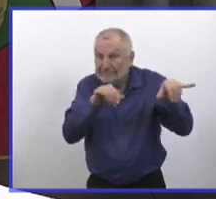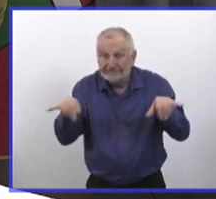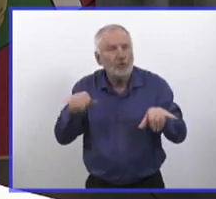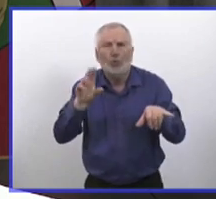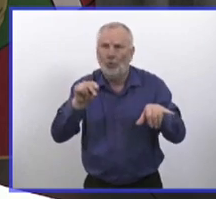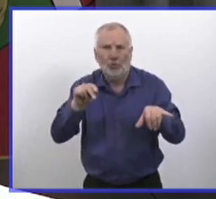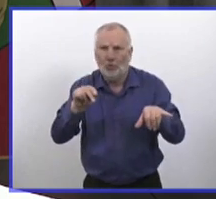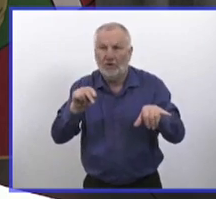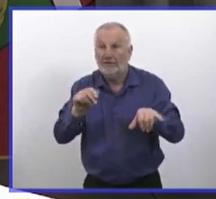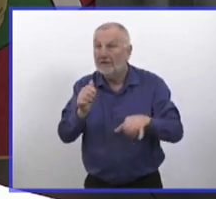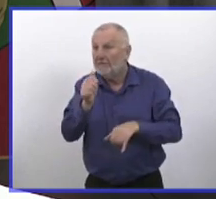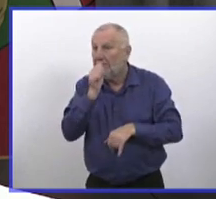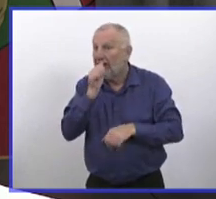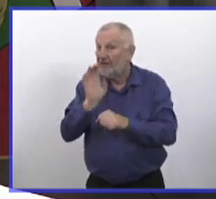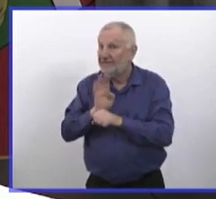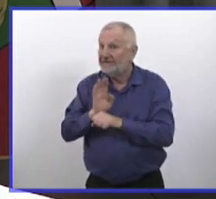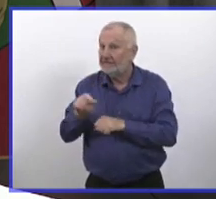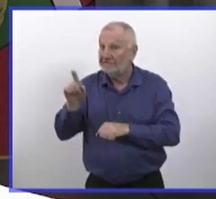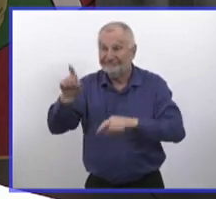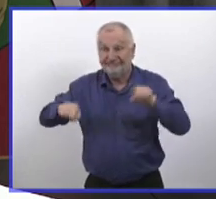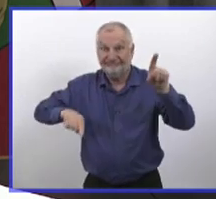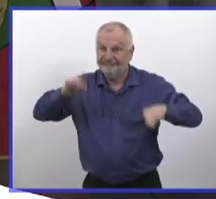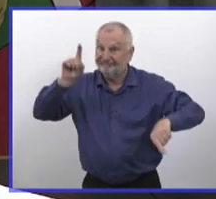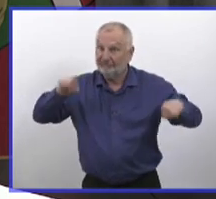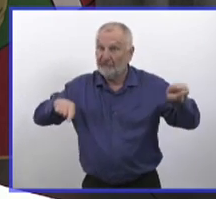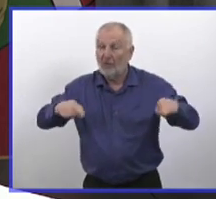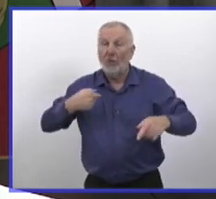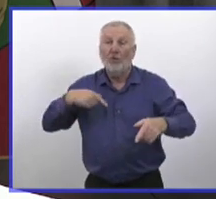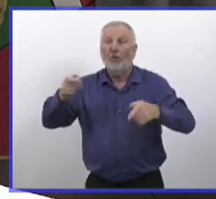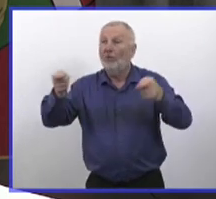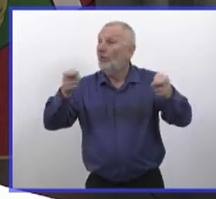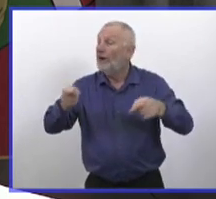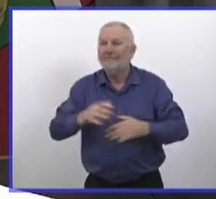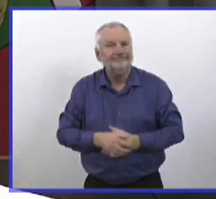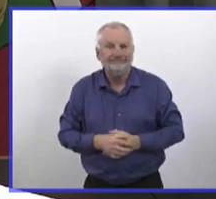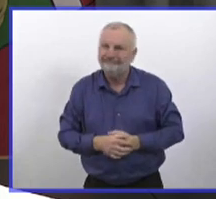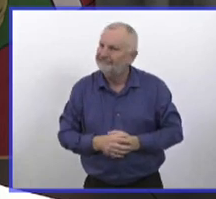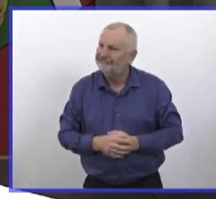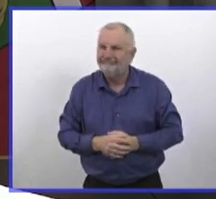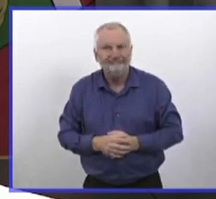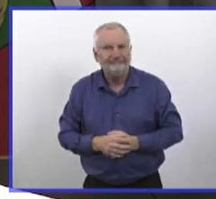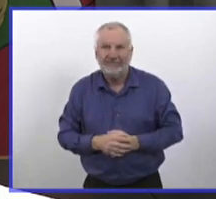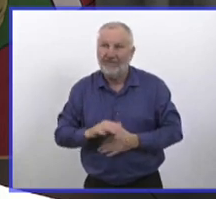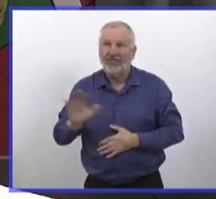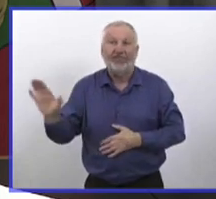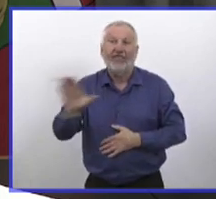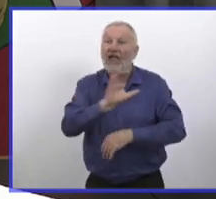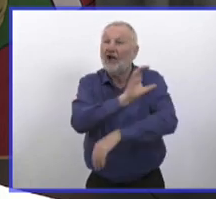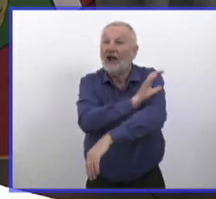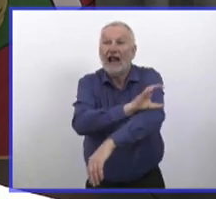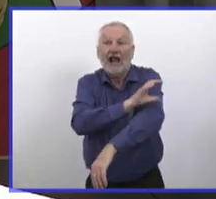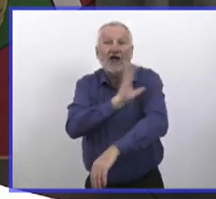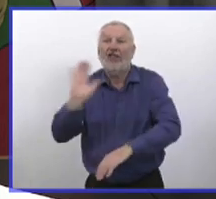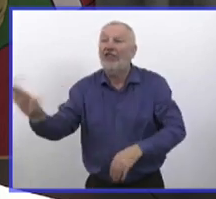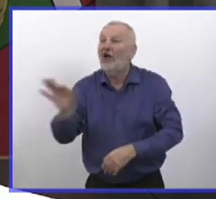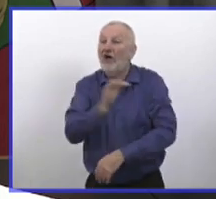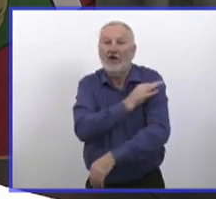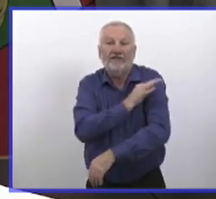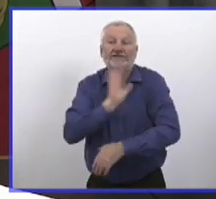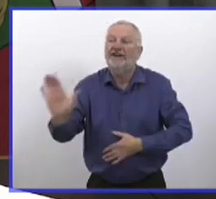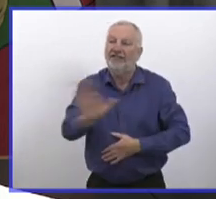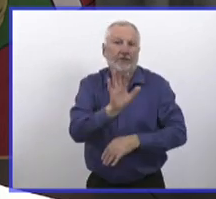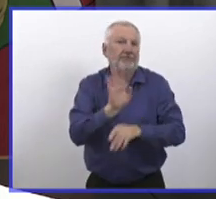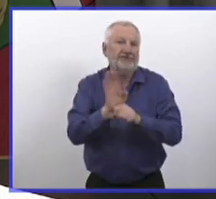private businesses. We don't control everything that they do in their clinic. So we do expect that there's going to